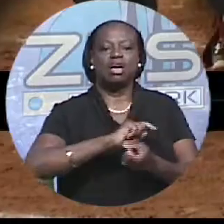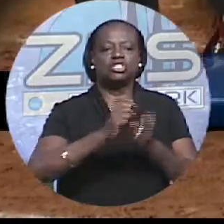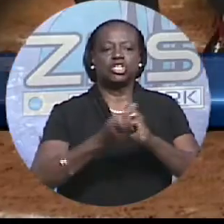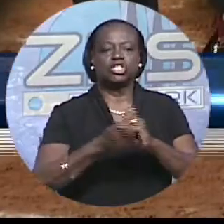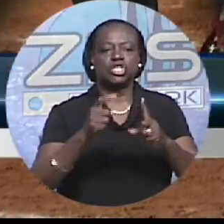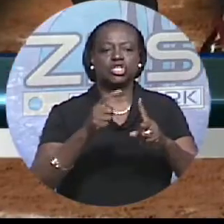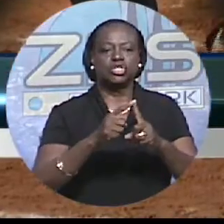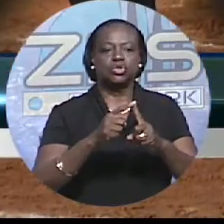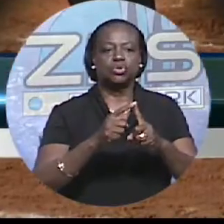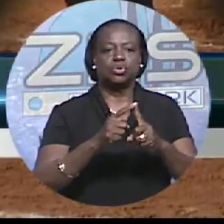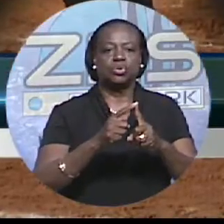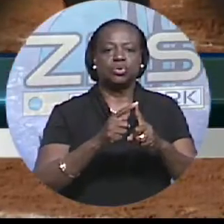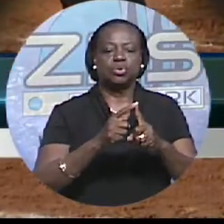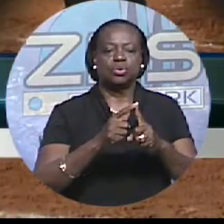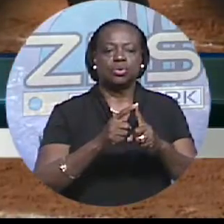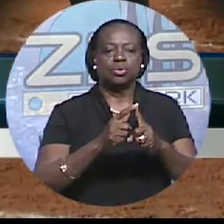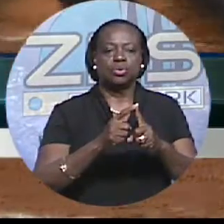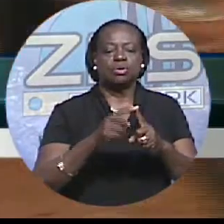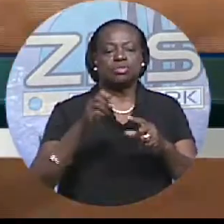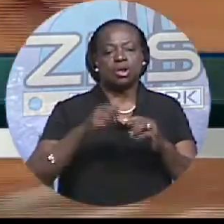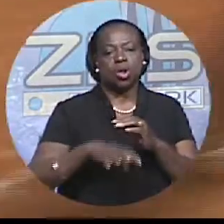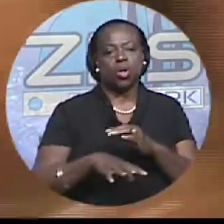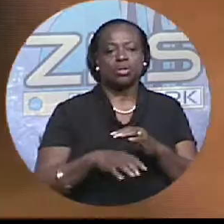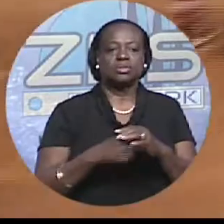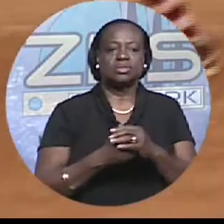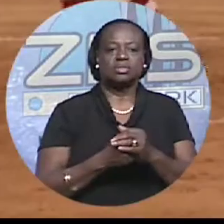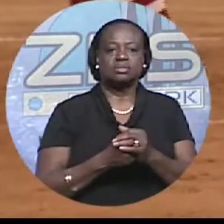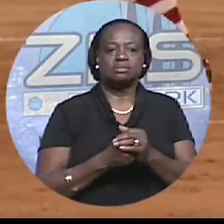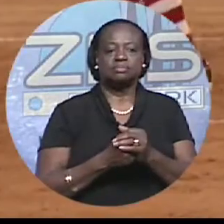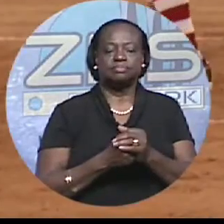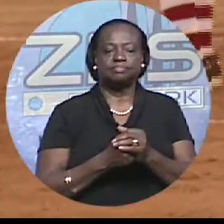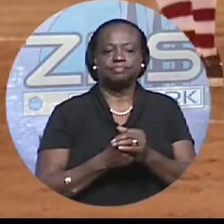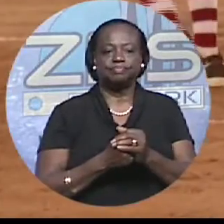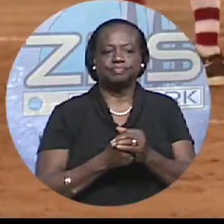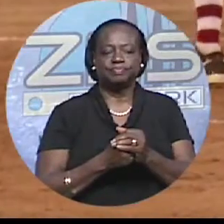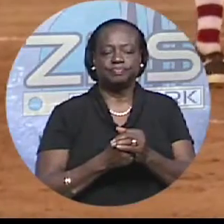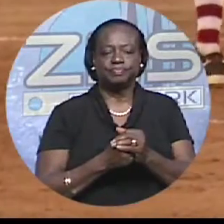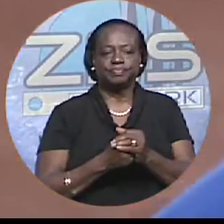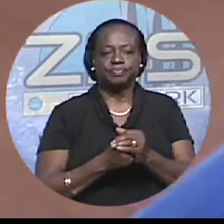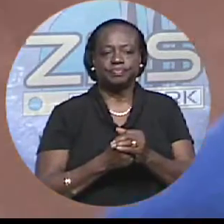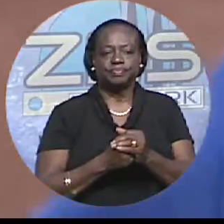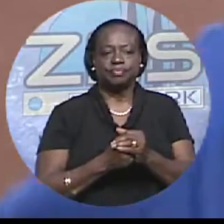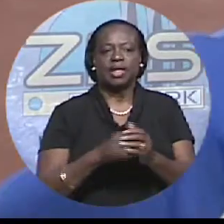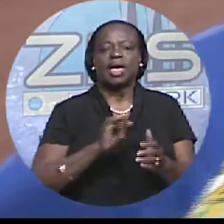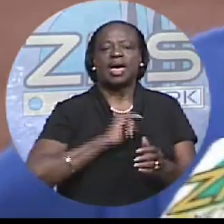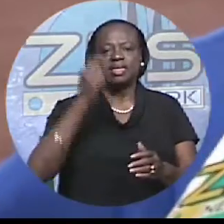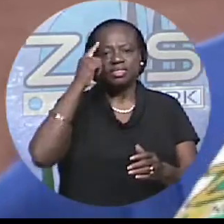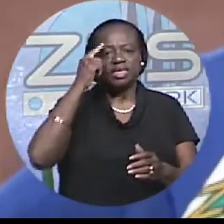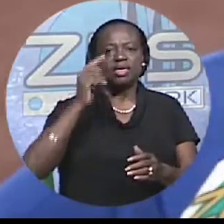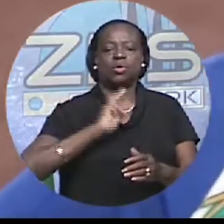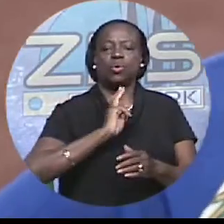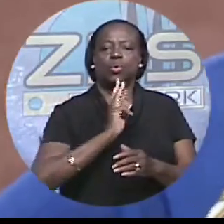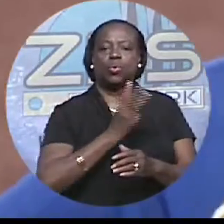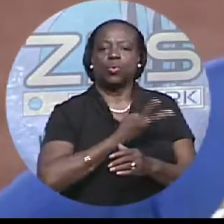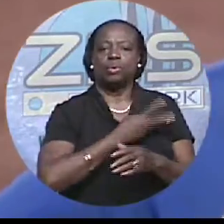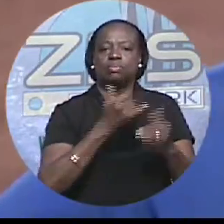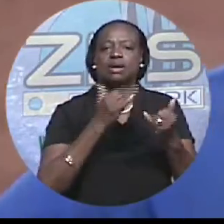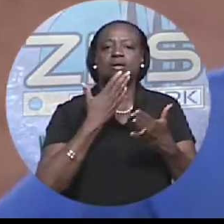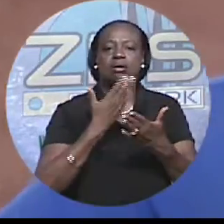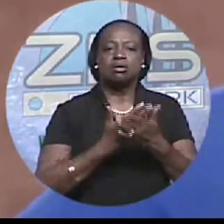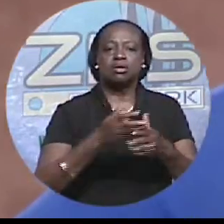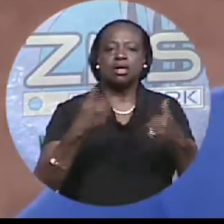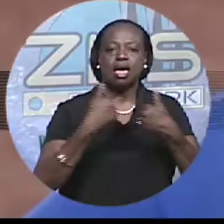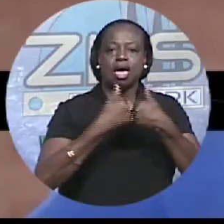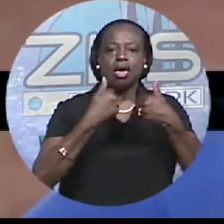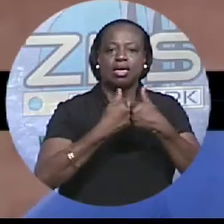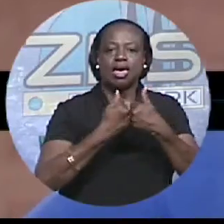the past games, and I think we just sat back and wait for it and get to the ball level. Well, I think we played an awesome game tonight. I think